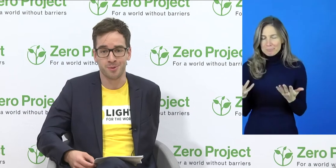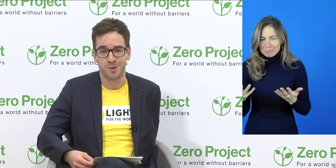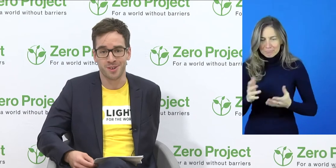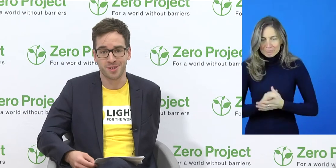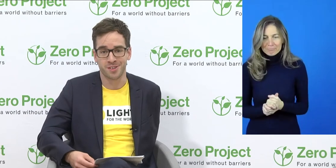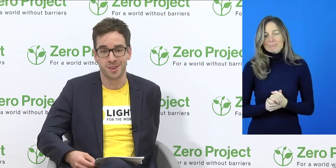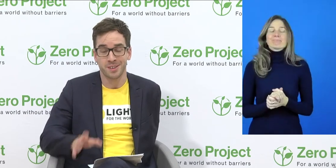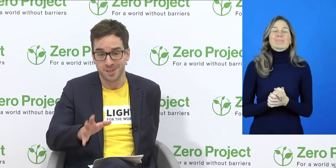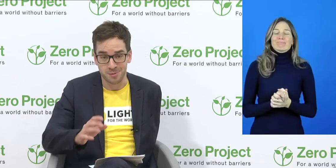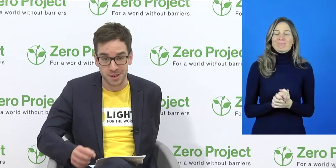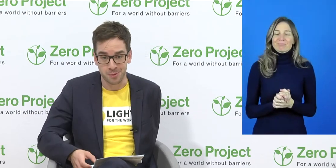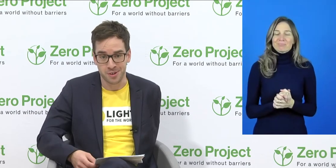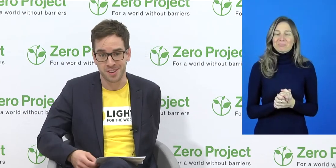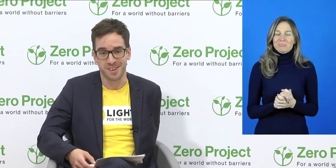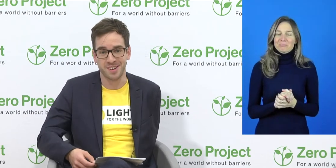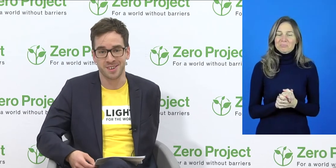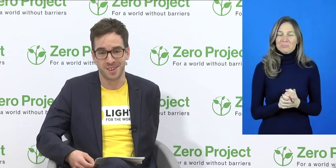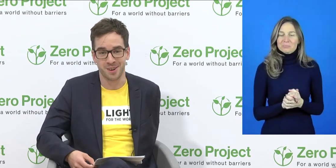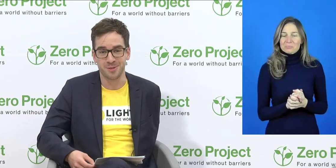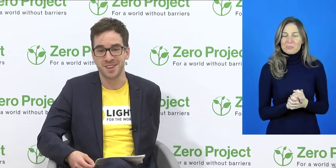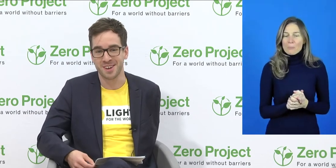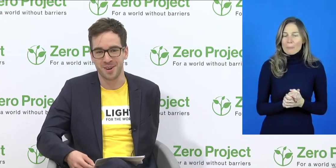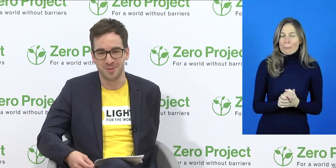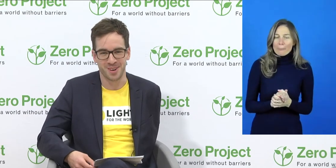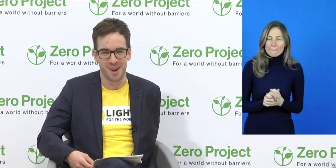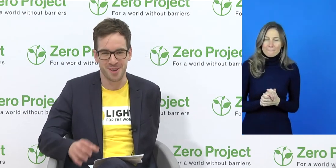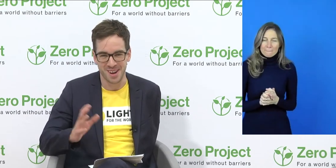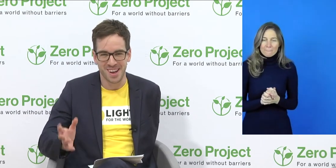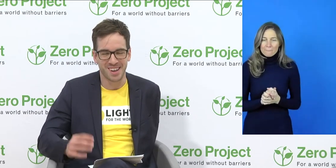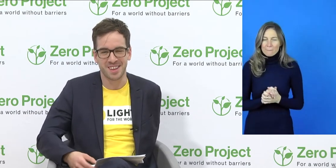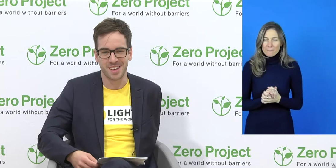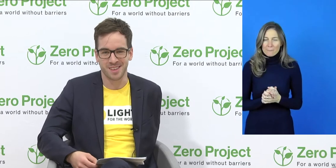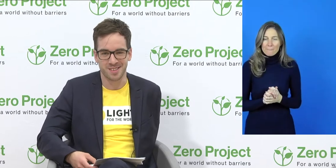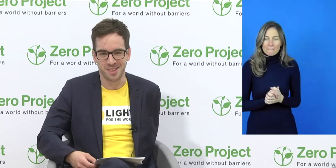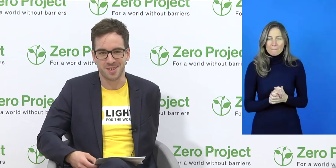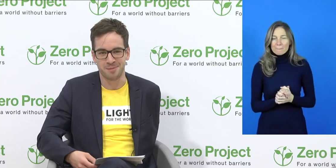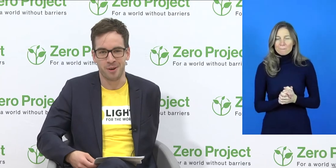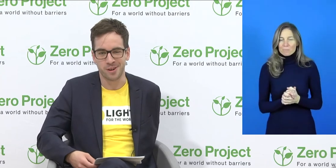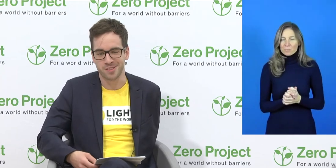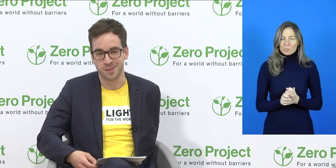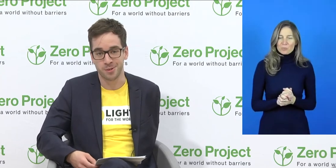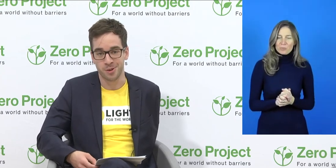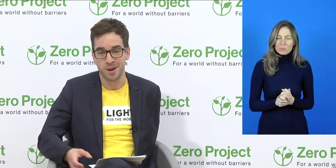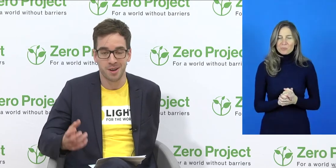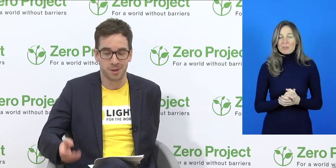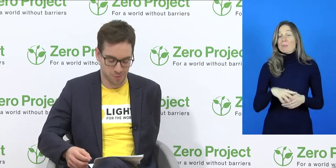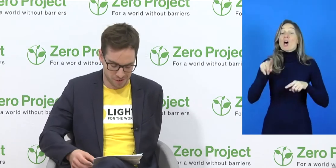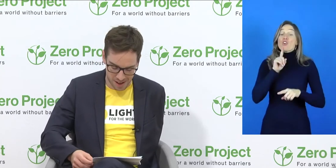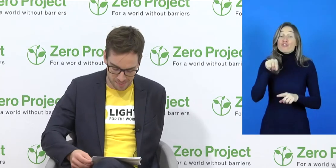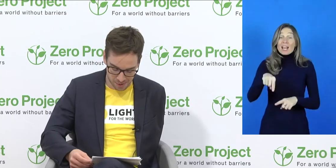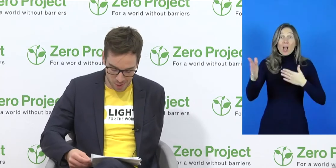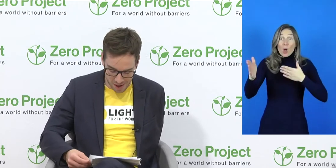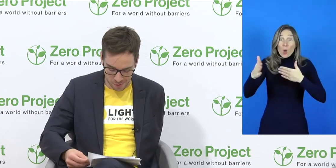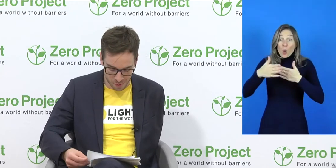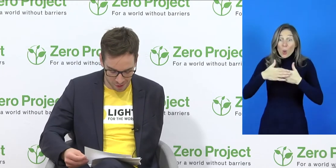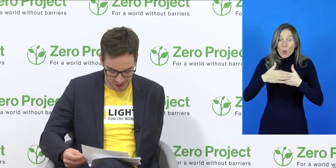of award session. This doesn't mean that we are near the closing of our day. It's still some hours to go, but we're really